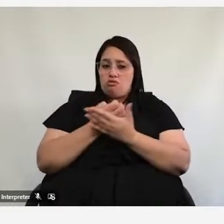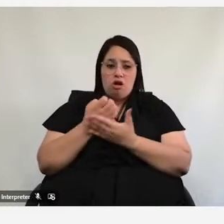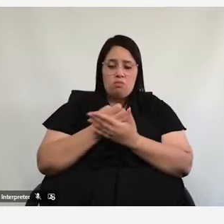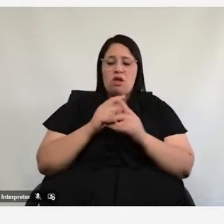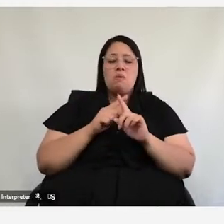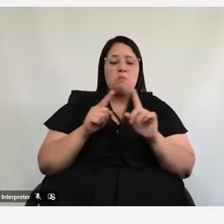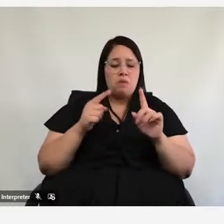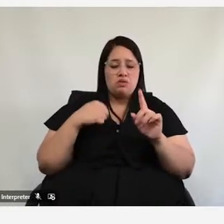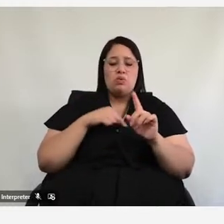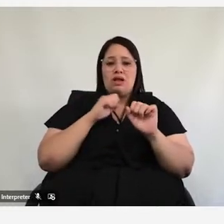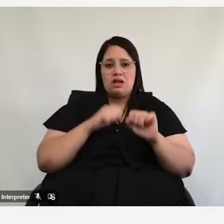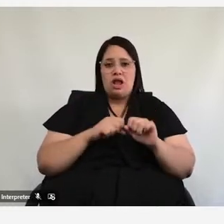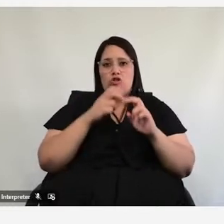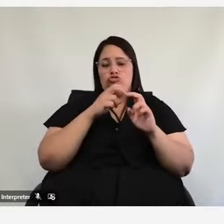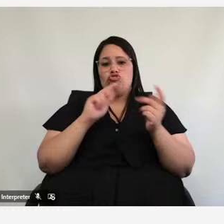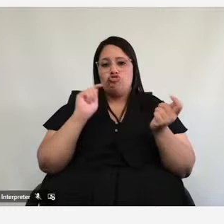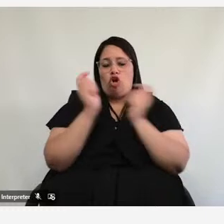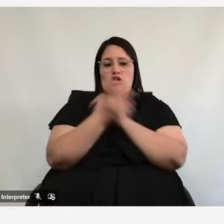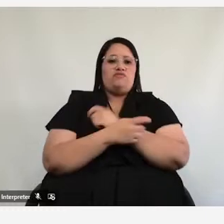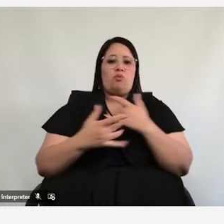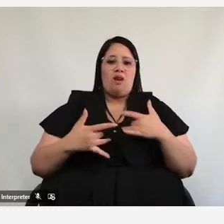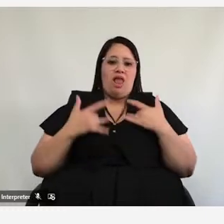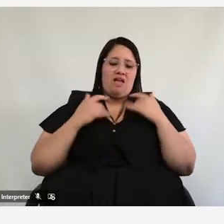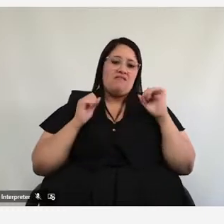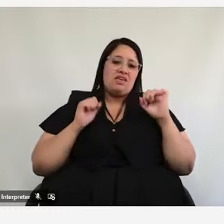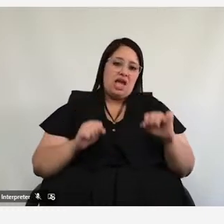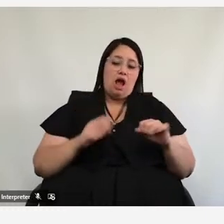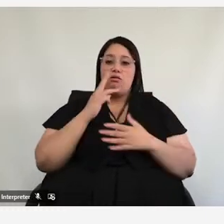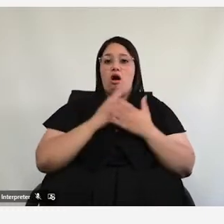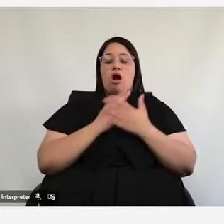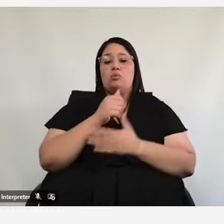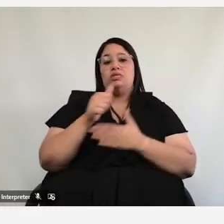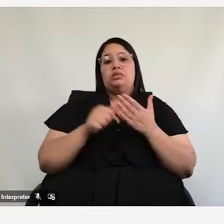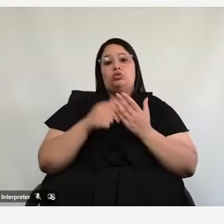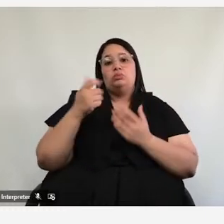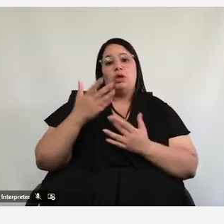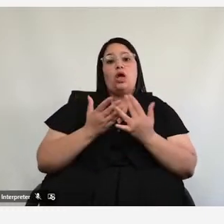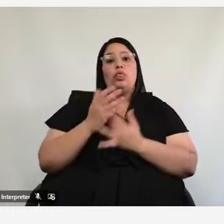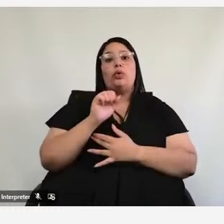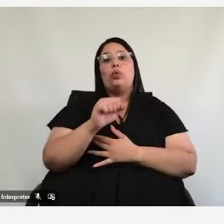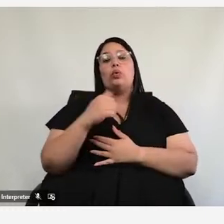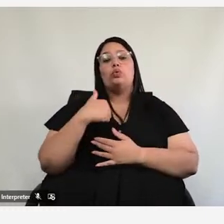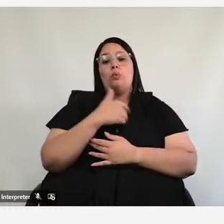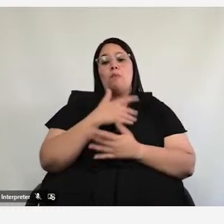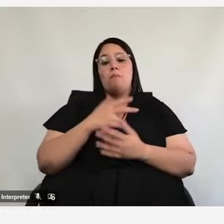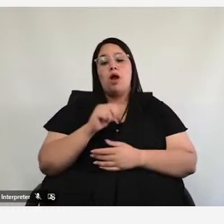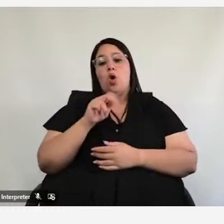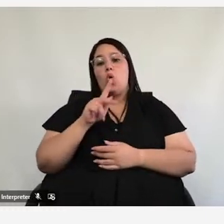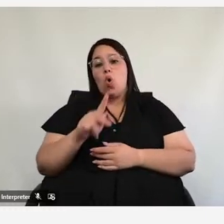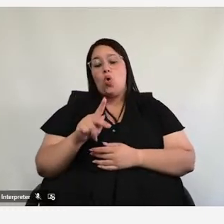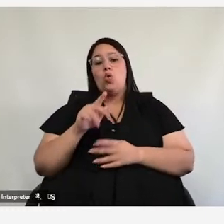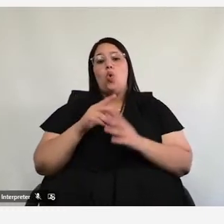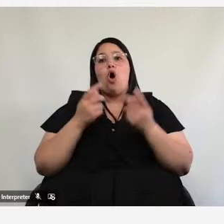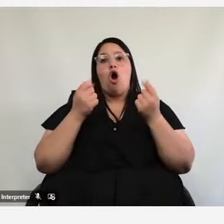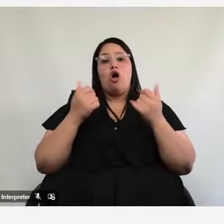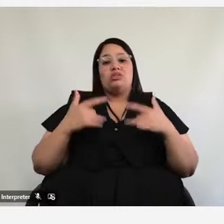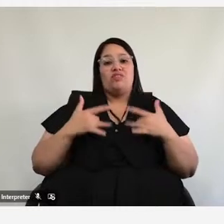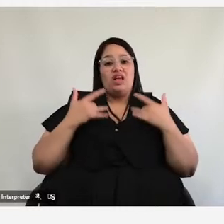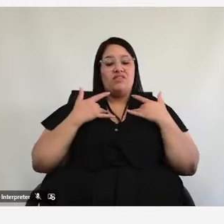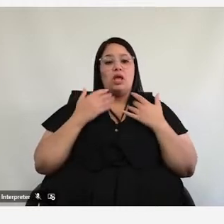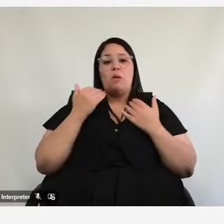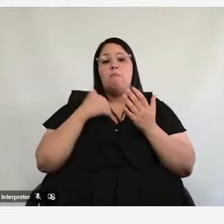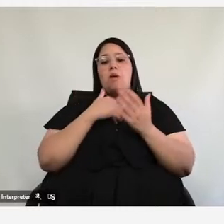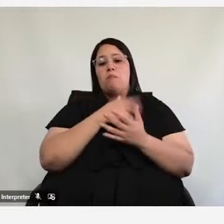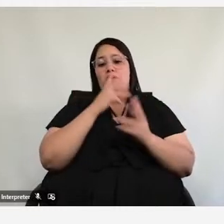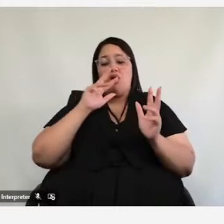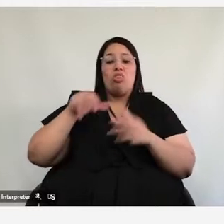can transform lives. Honourable Deputy Speaker, through you to Member Nkondlo on the cost of living. The member ignores the